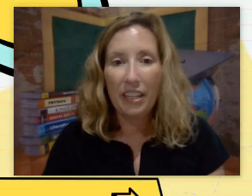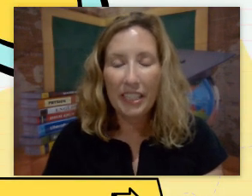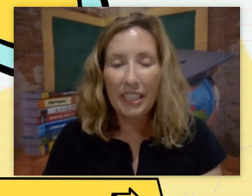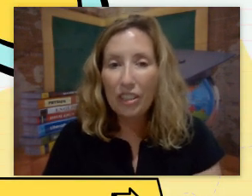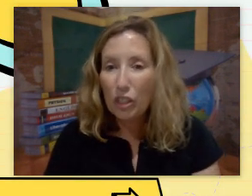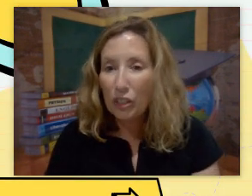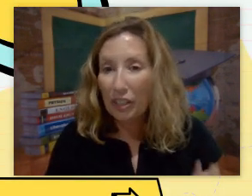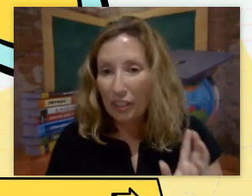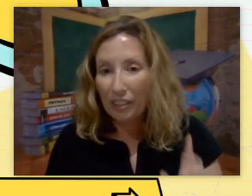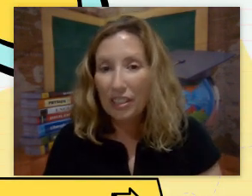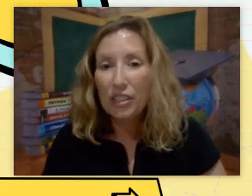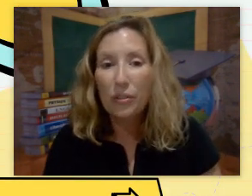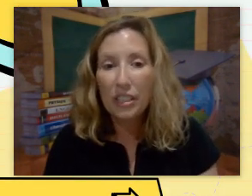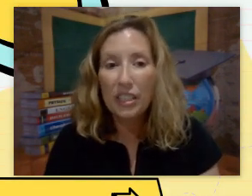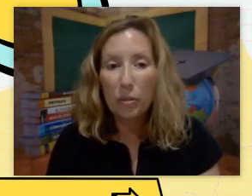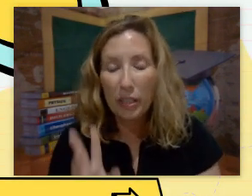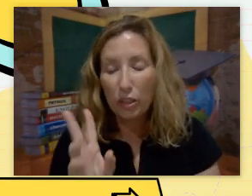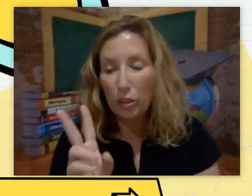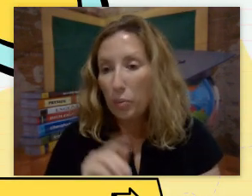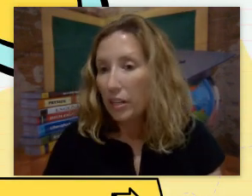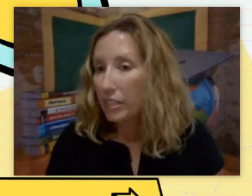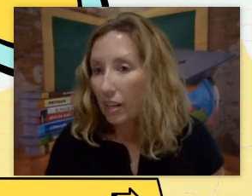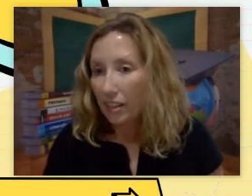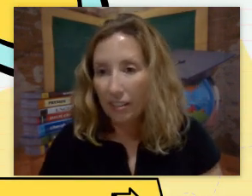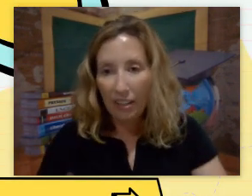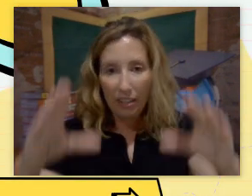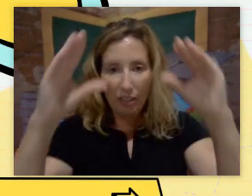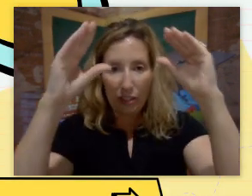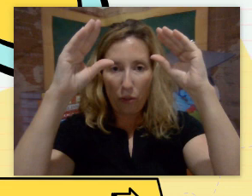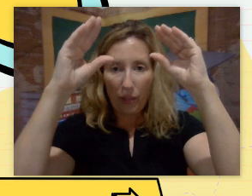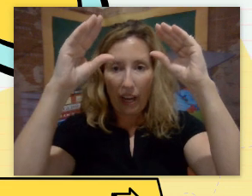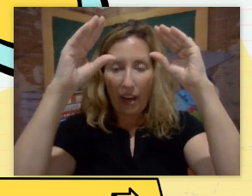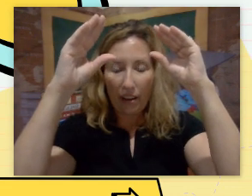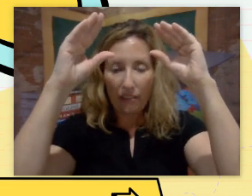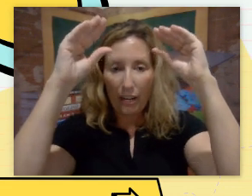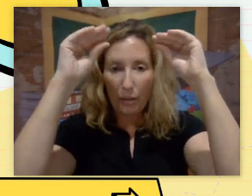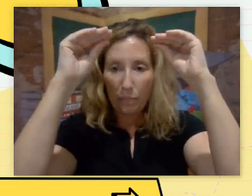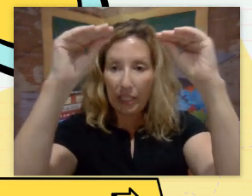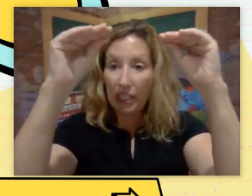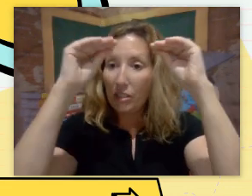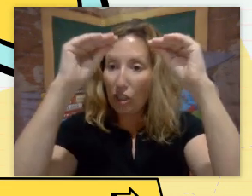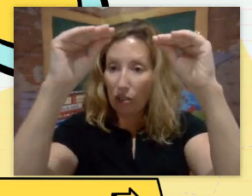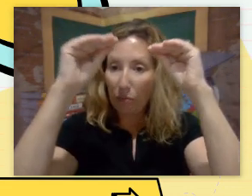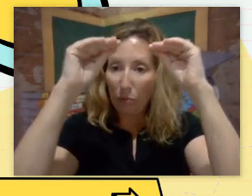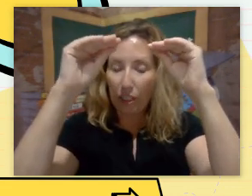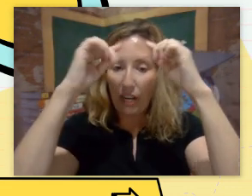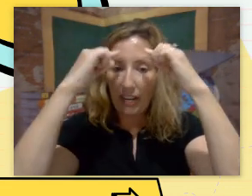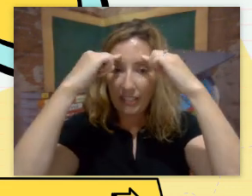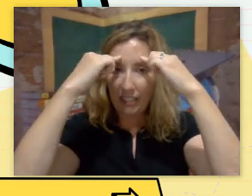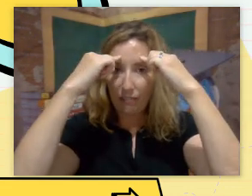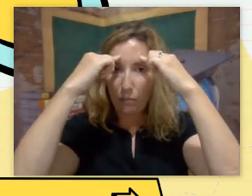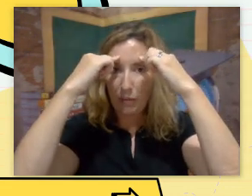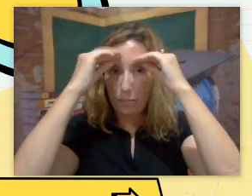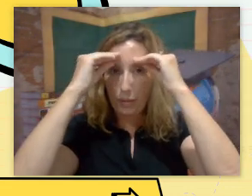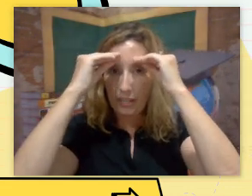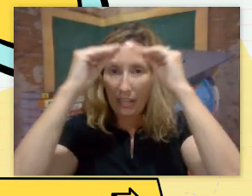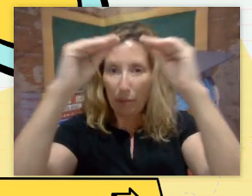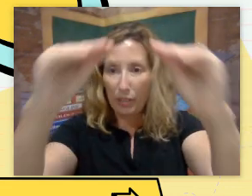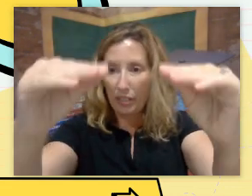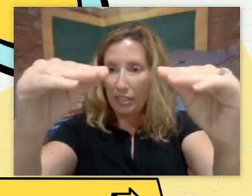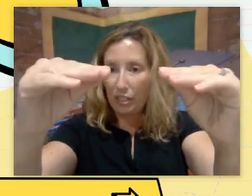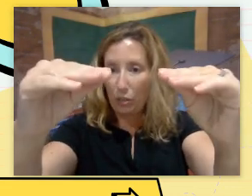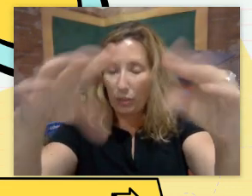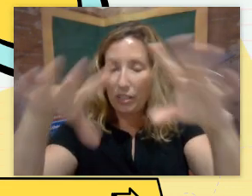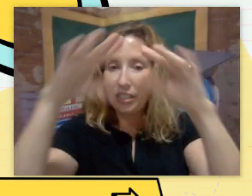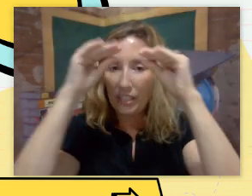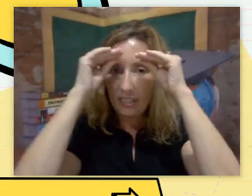All right, teacher. So, this is going to be a two-part sign. So, we have teach, which I take it from my brain and